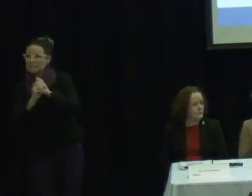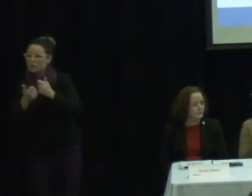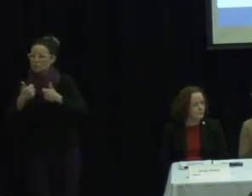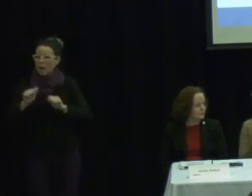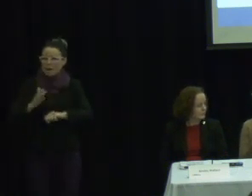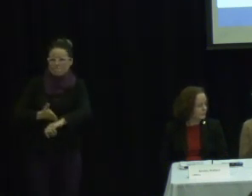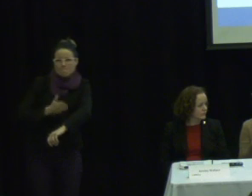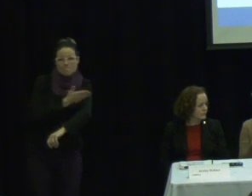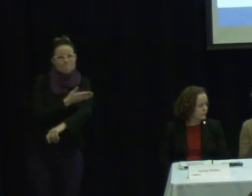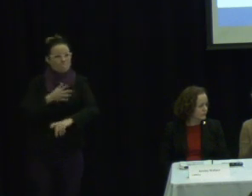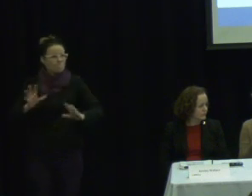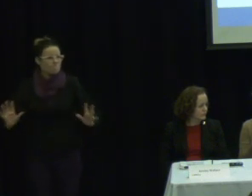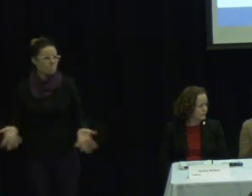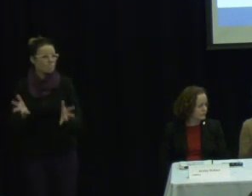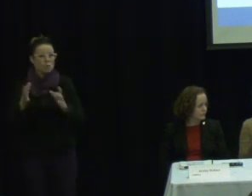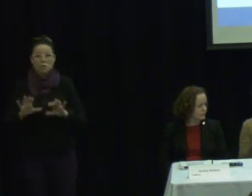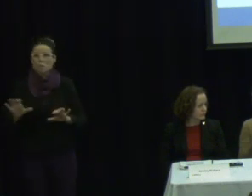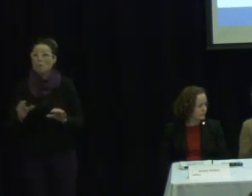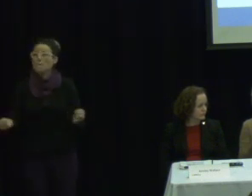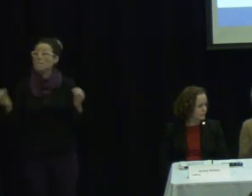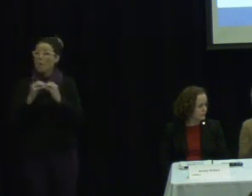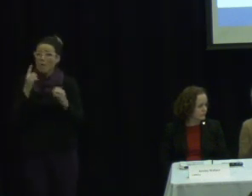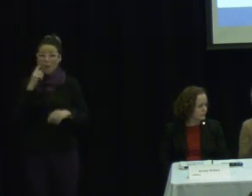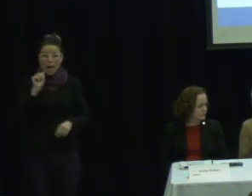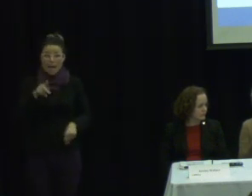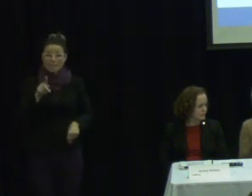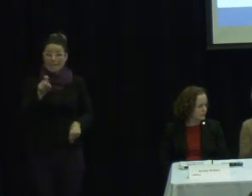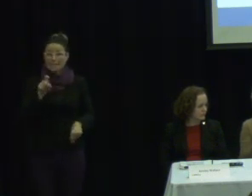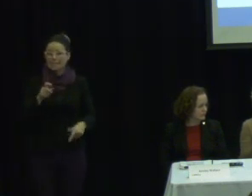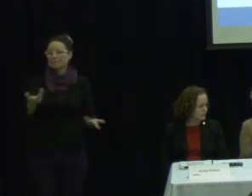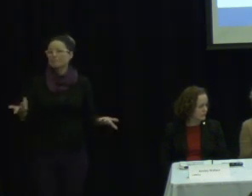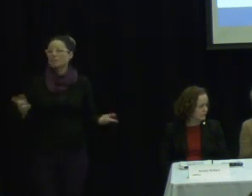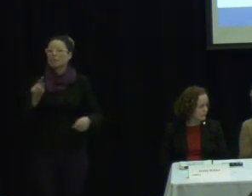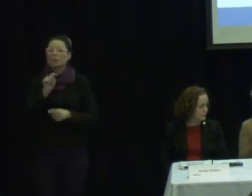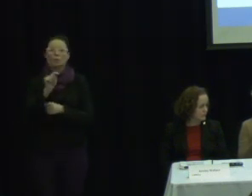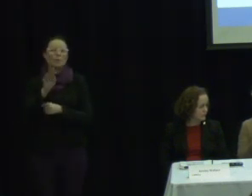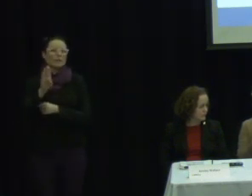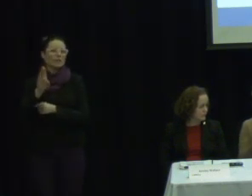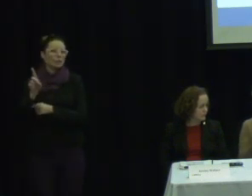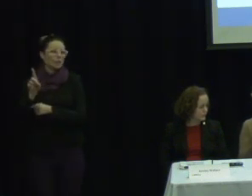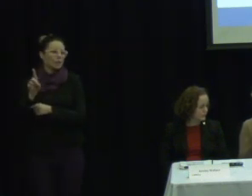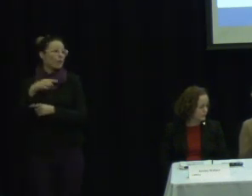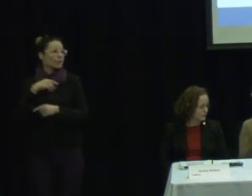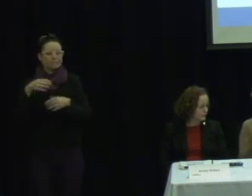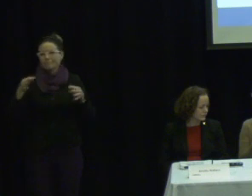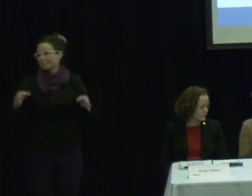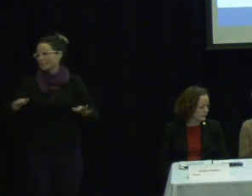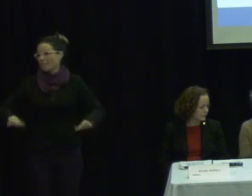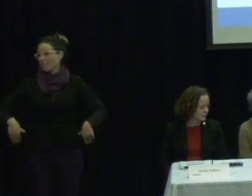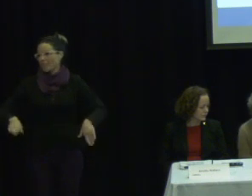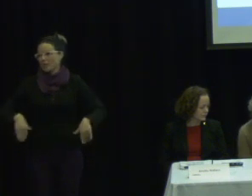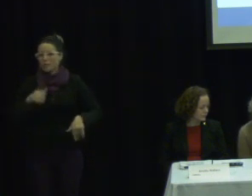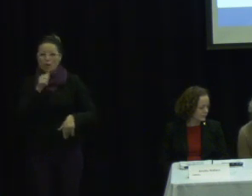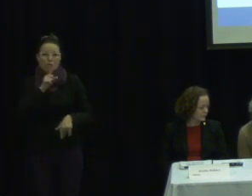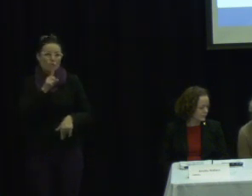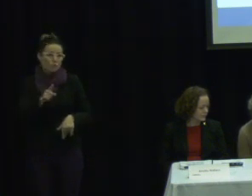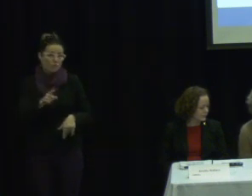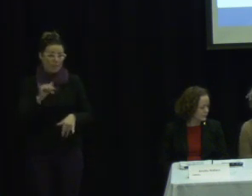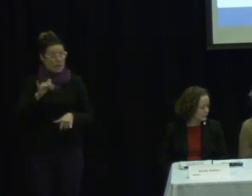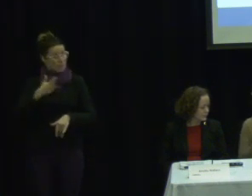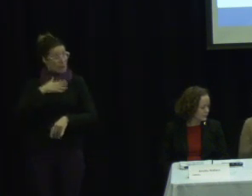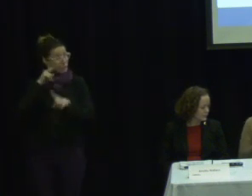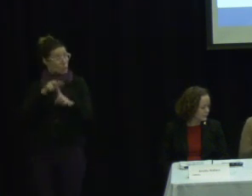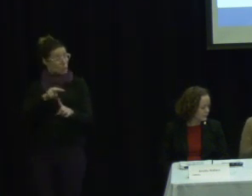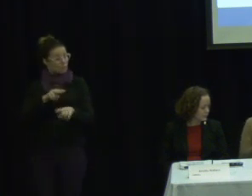open question, at least in my mind. I would say that right now, from an academic affairs perspective, an enrollment